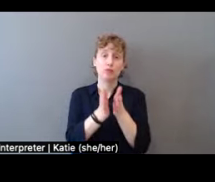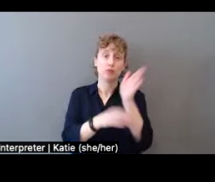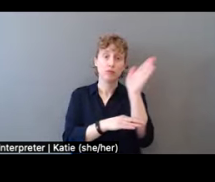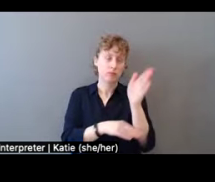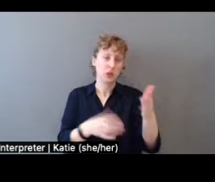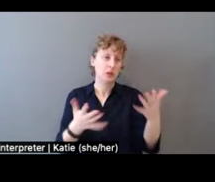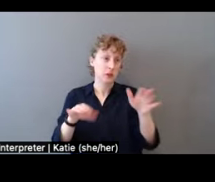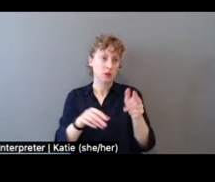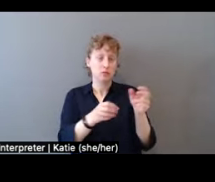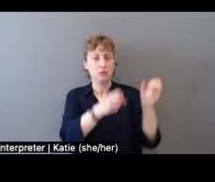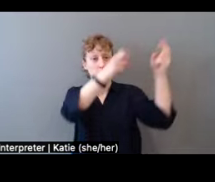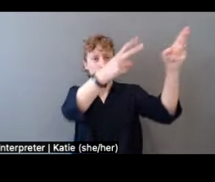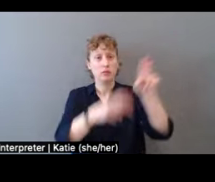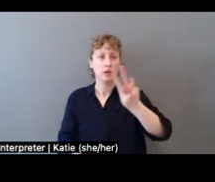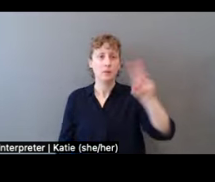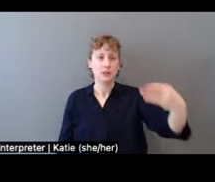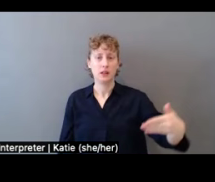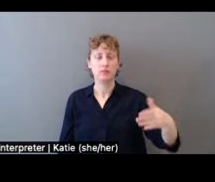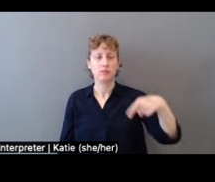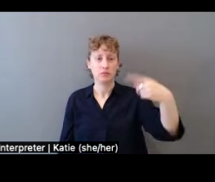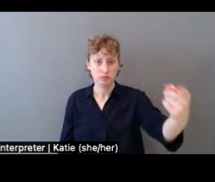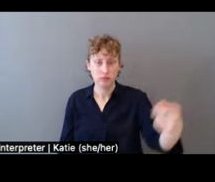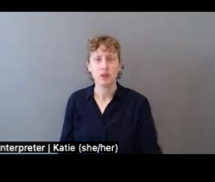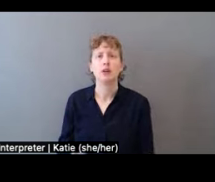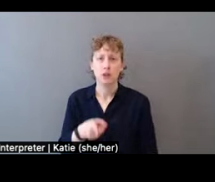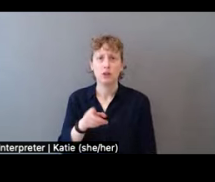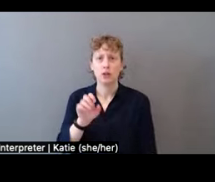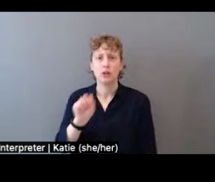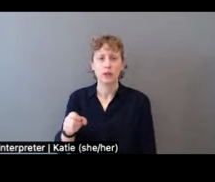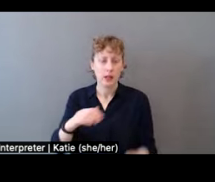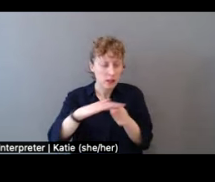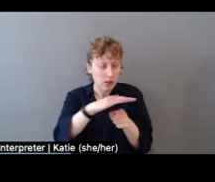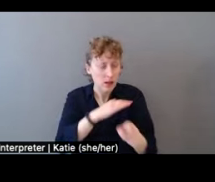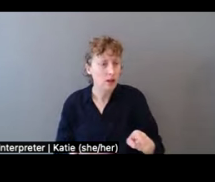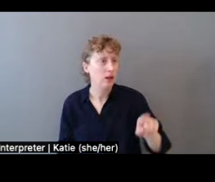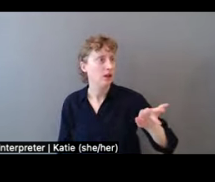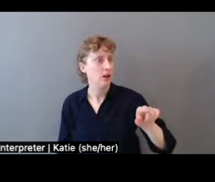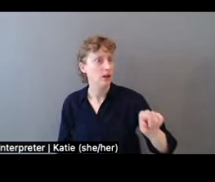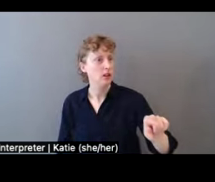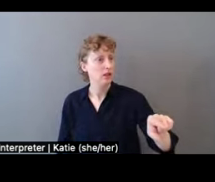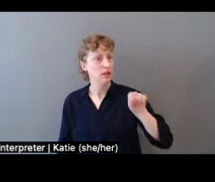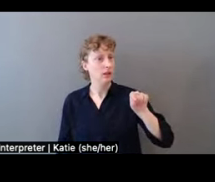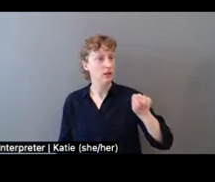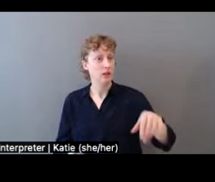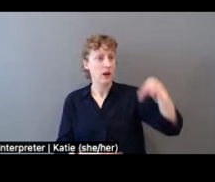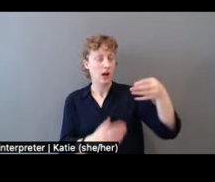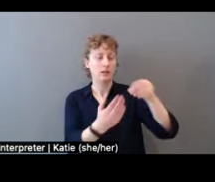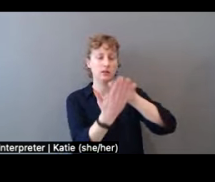website after this session. So you'll also be able to find all information there.